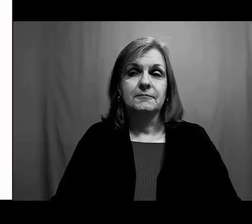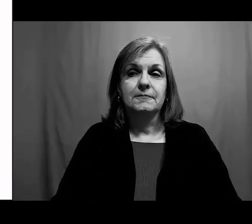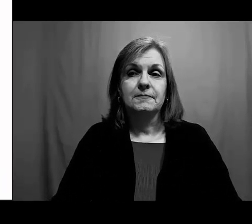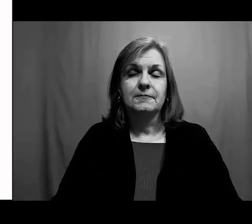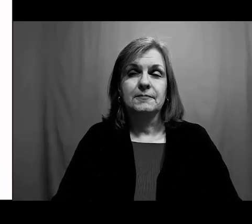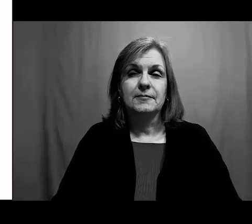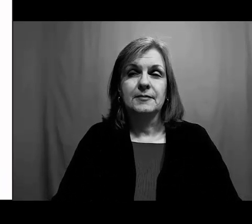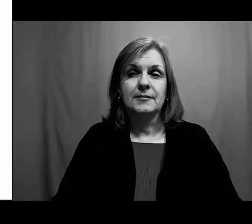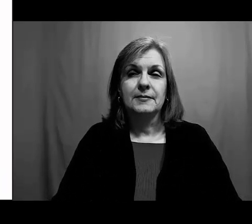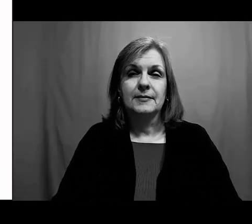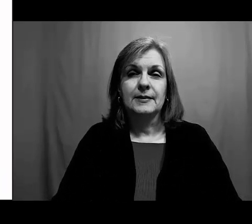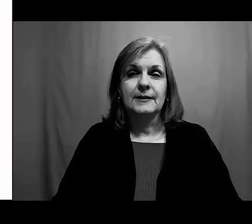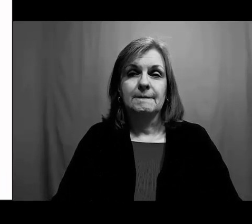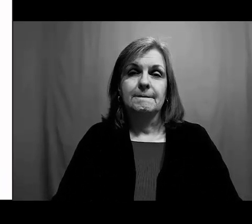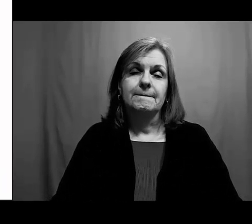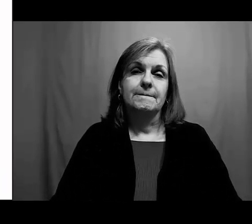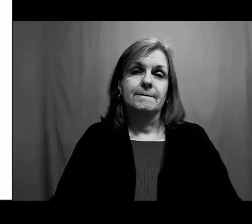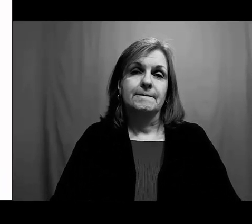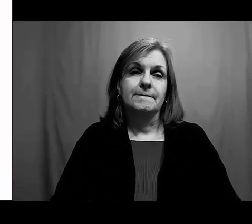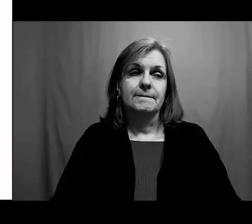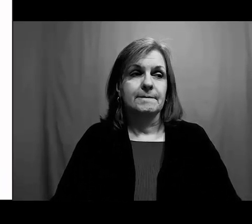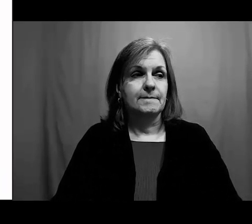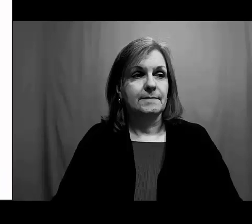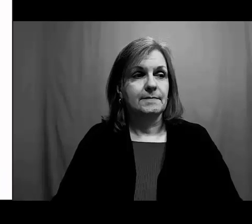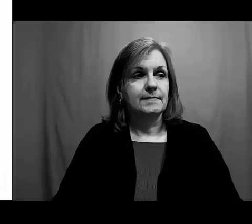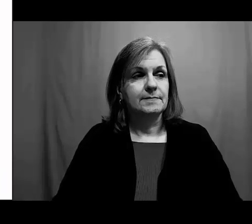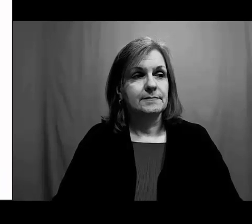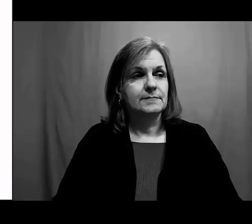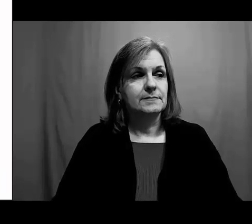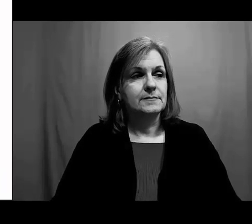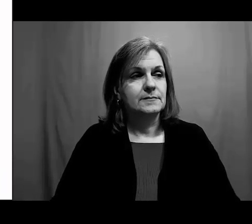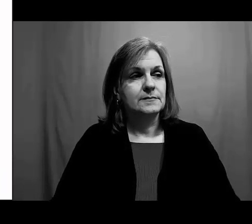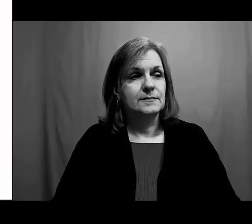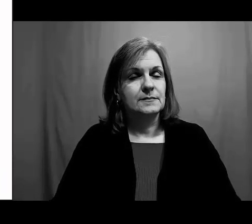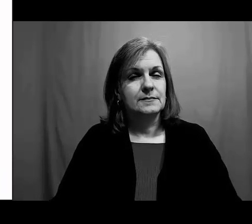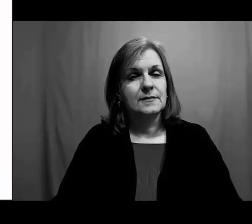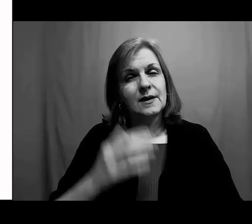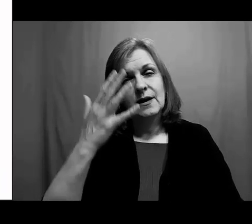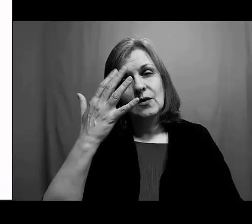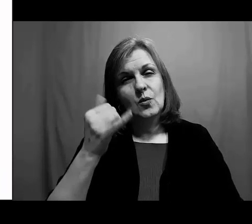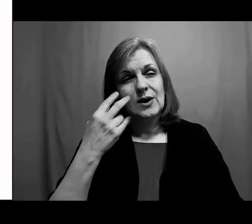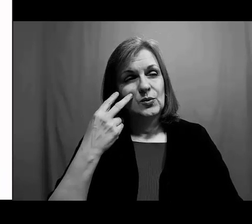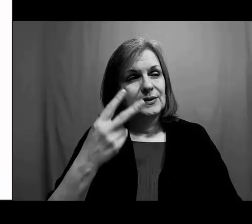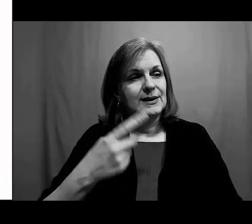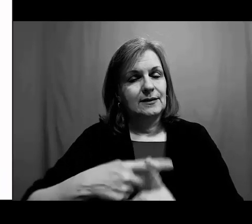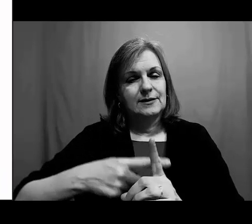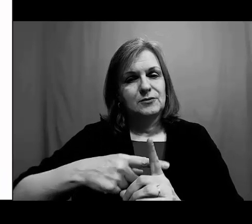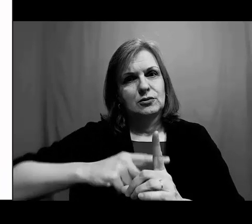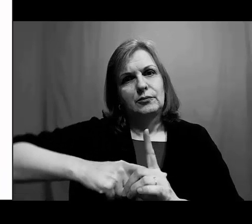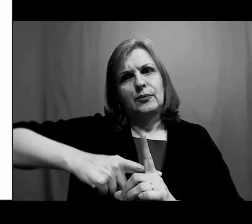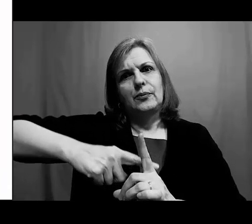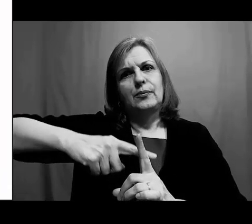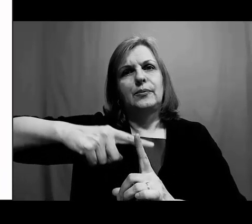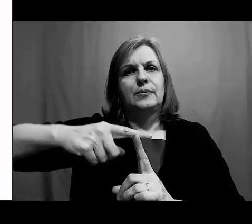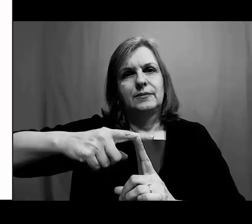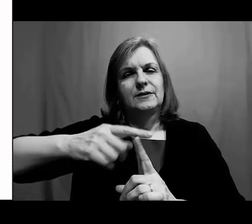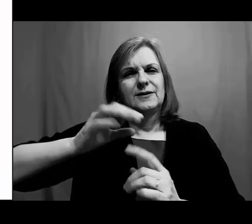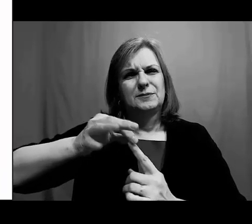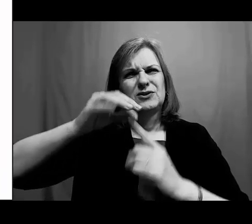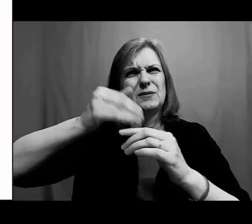So what you have to think about is, why would we see such warm temperatures, particularly, look at this.